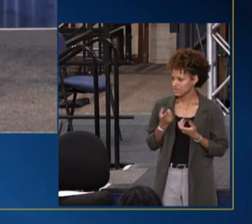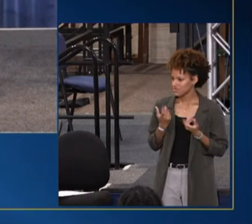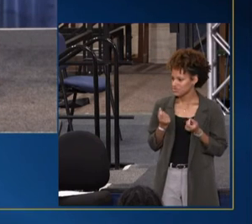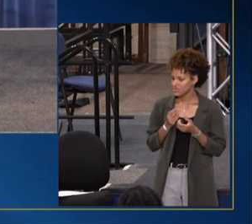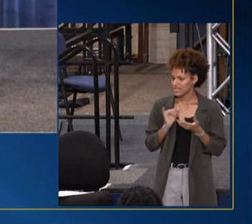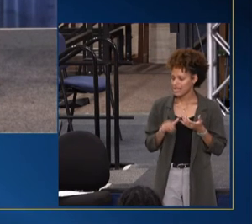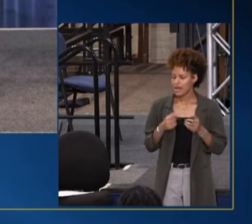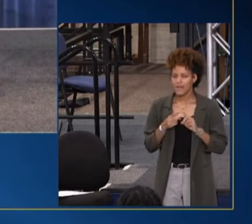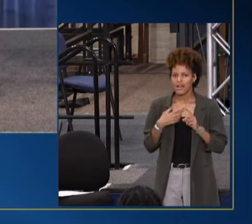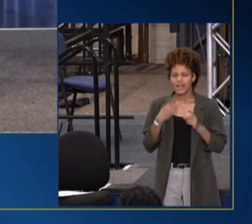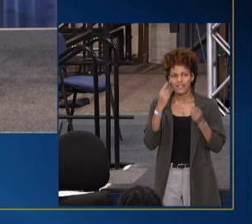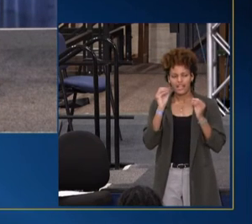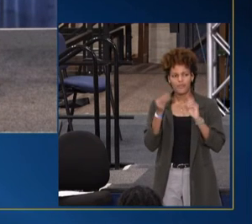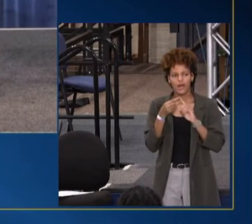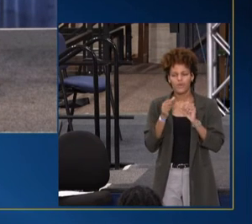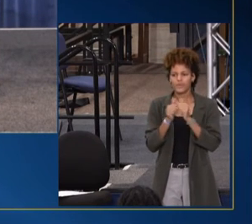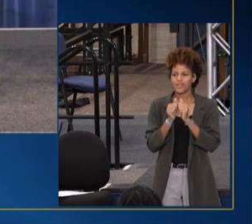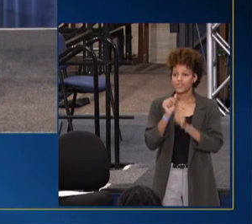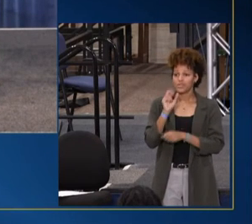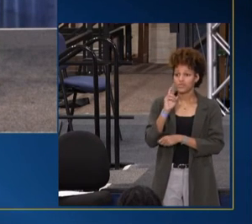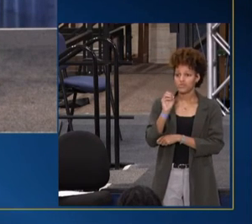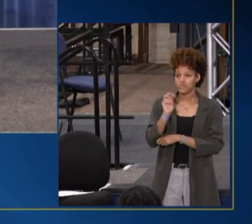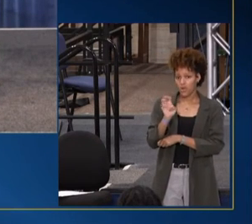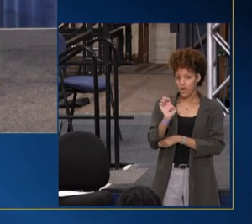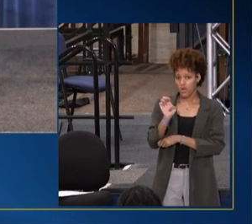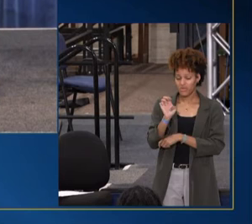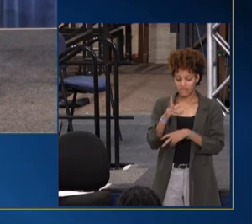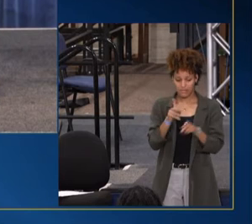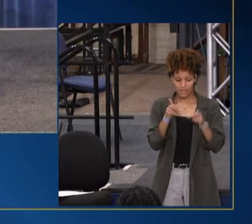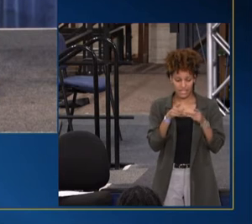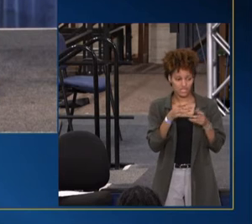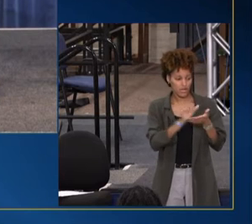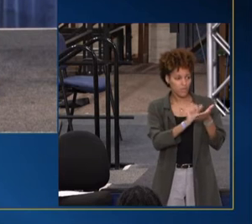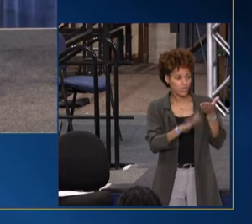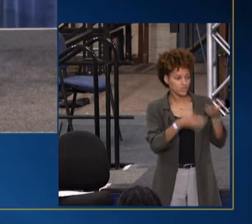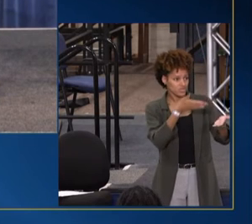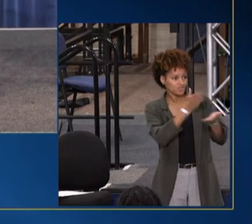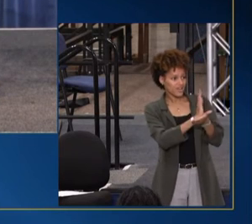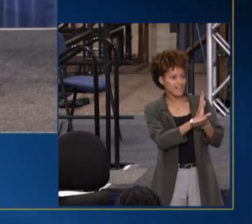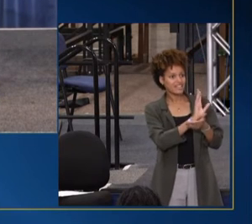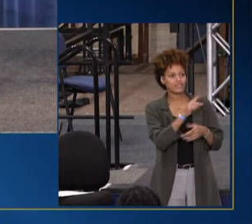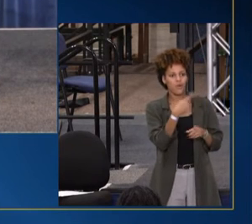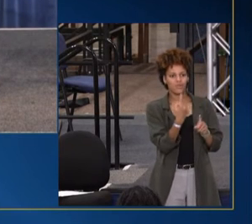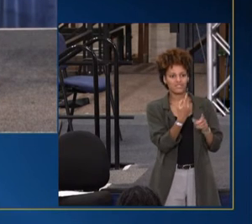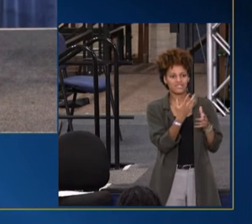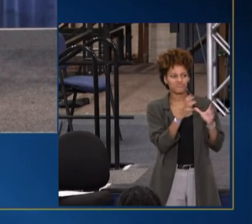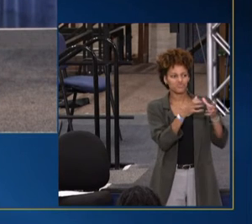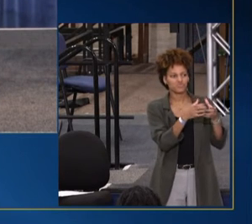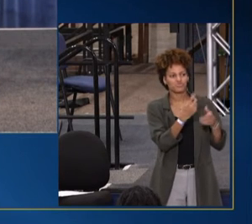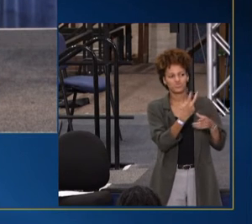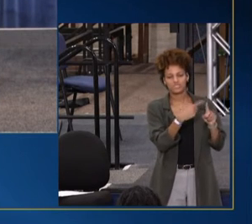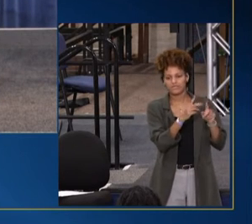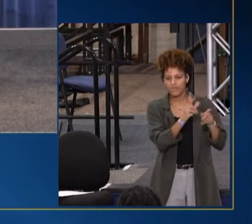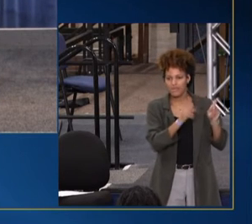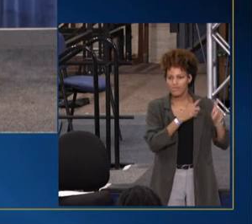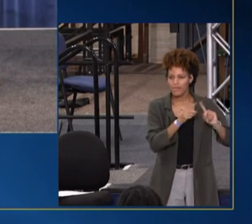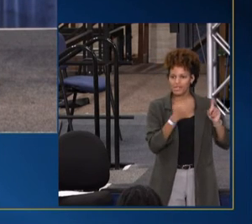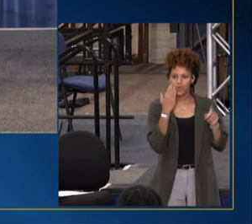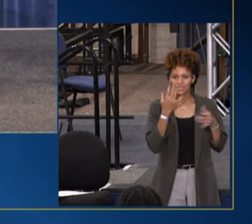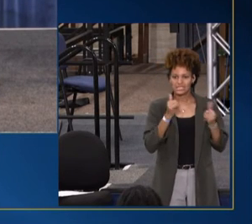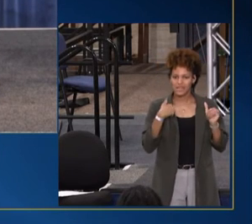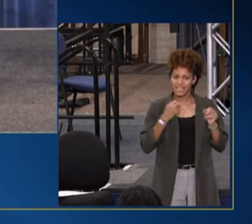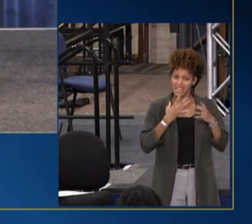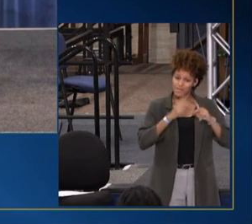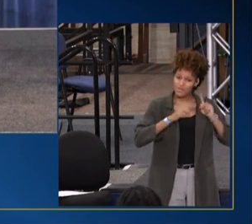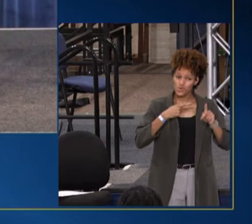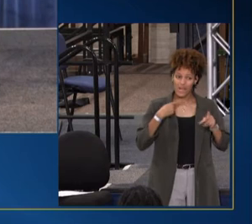back to is that even with Roe in place, abortion was a right in name only to too many people because of the systemic barriers that people